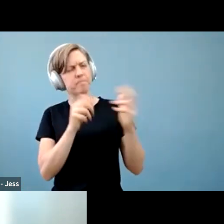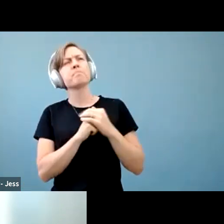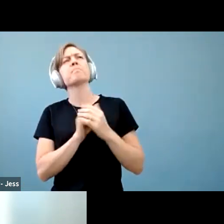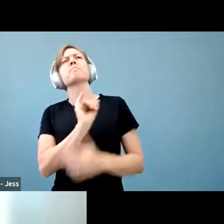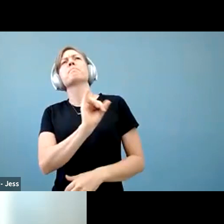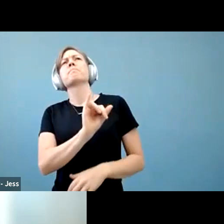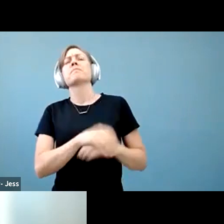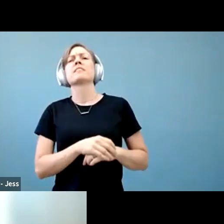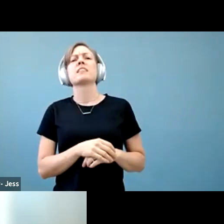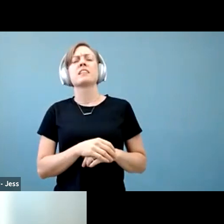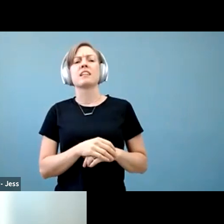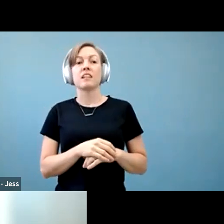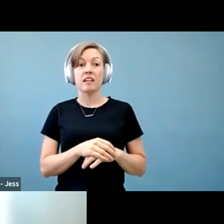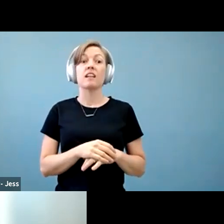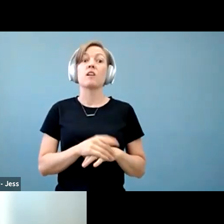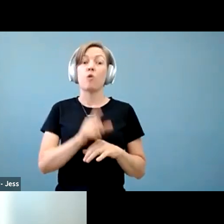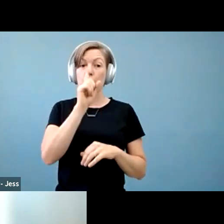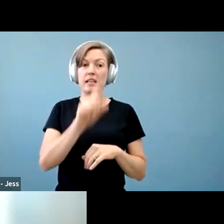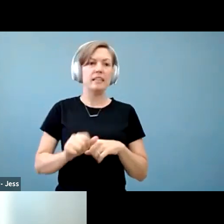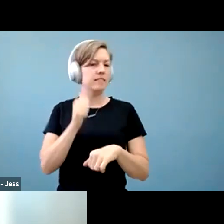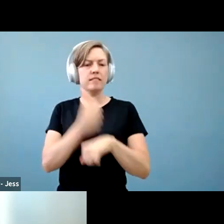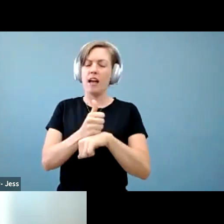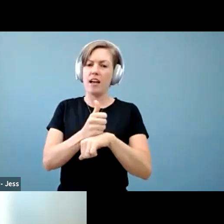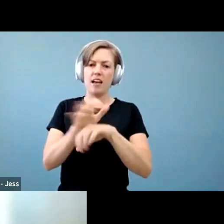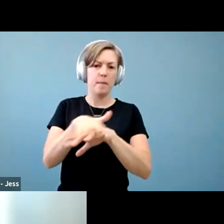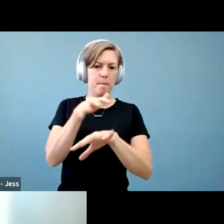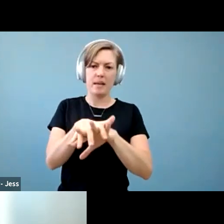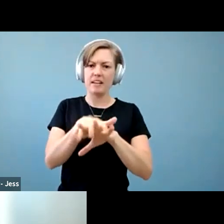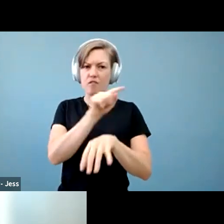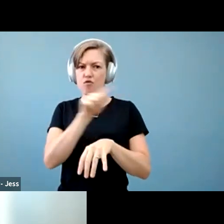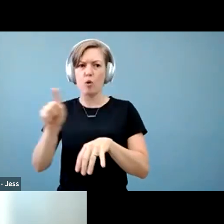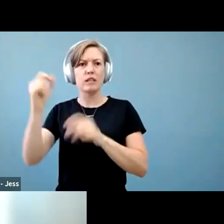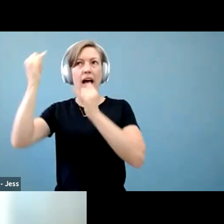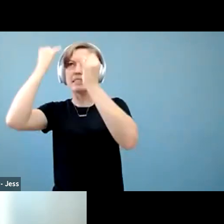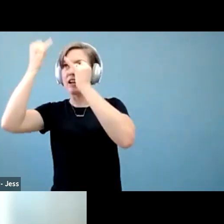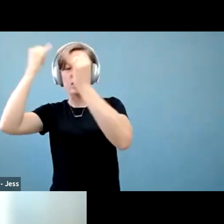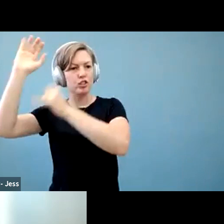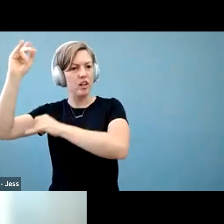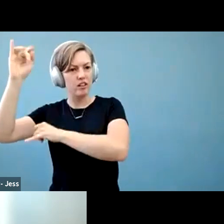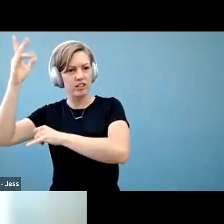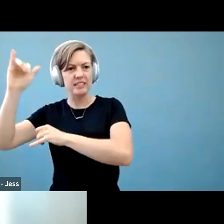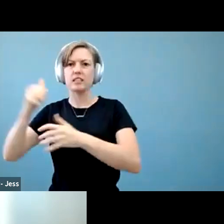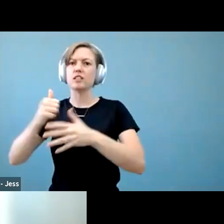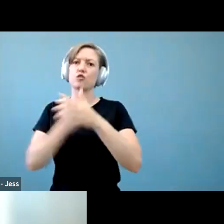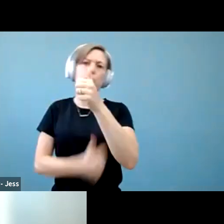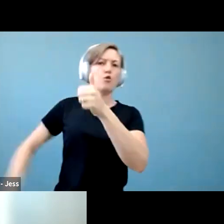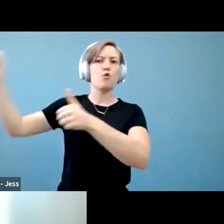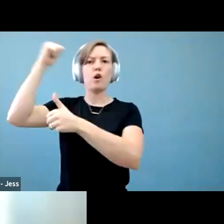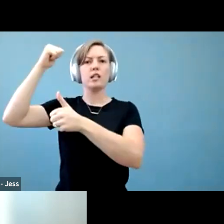how baked in and embedded these ideologies are around superiority,